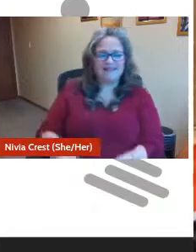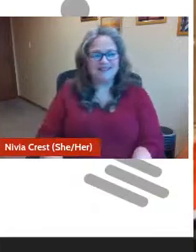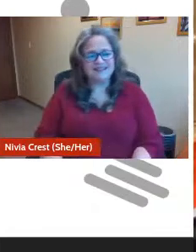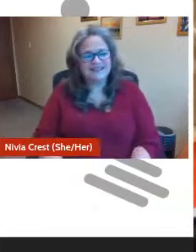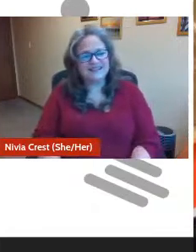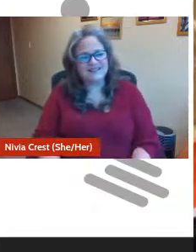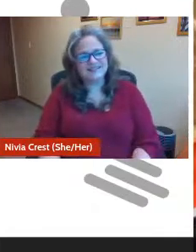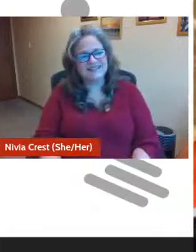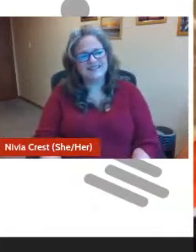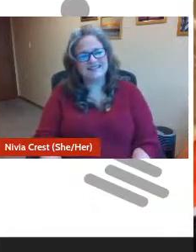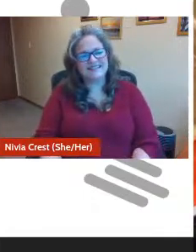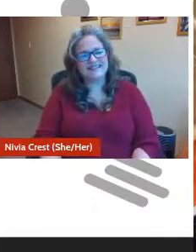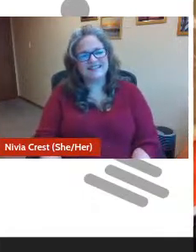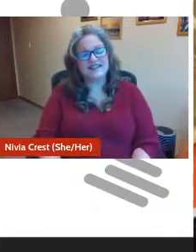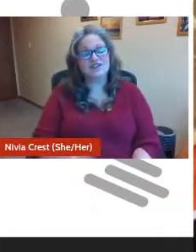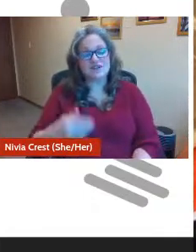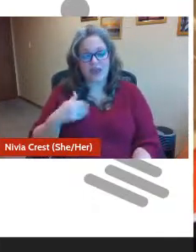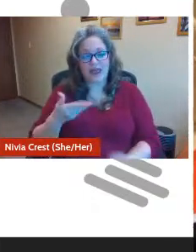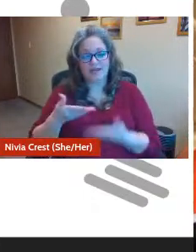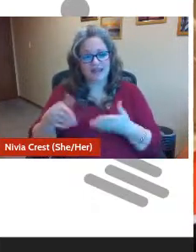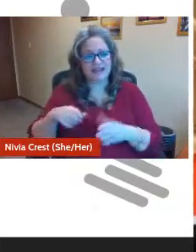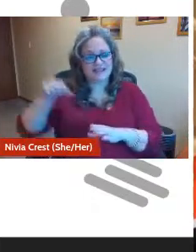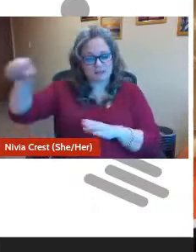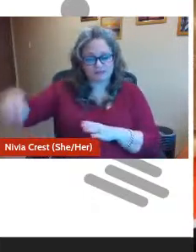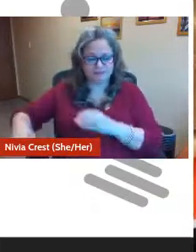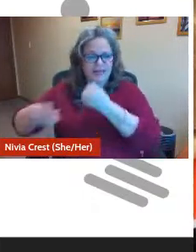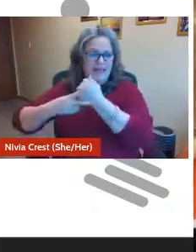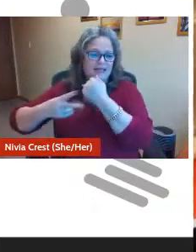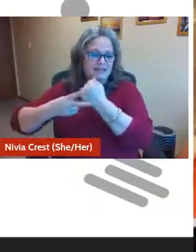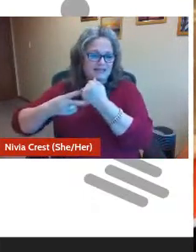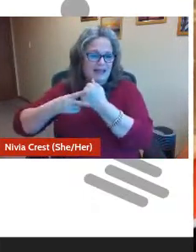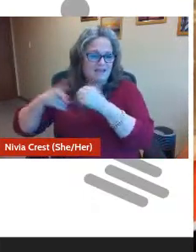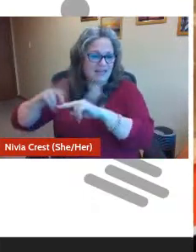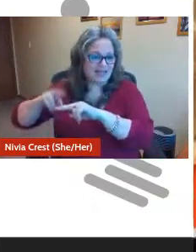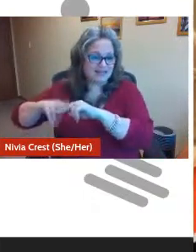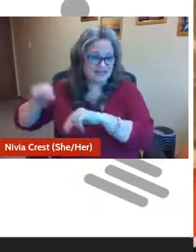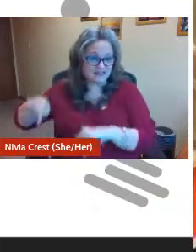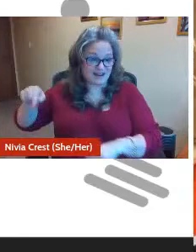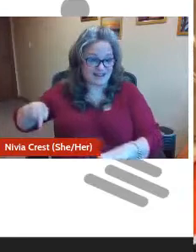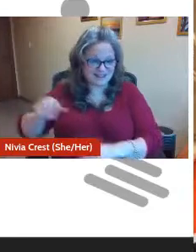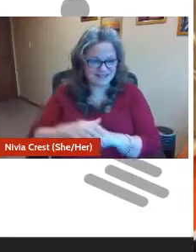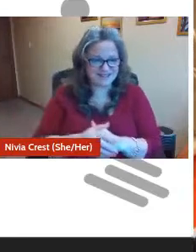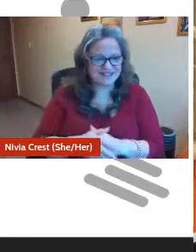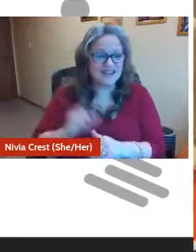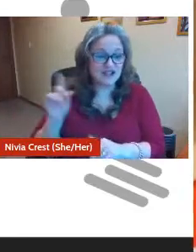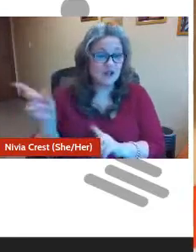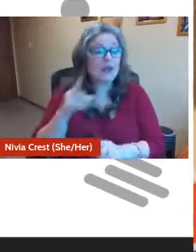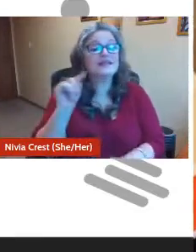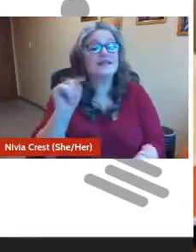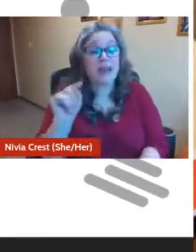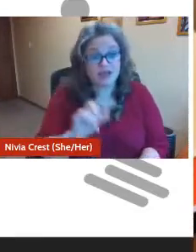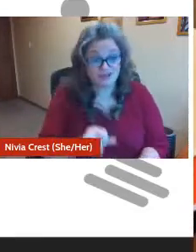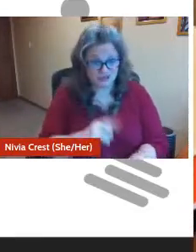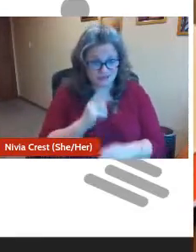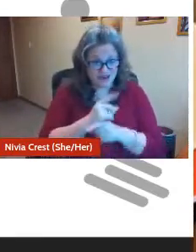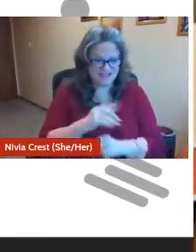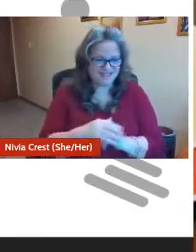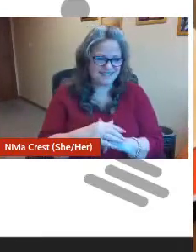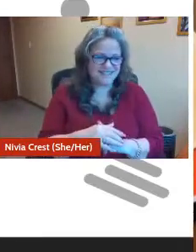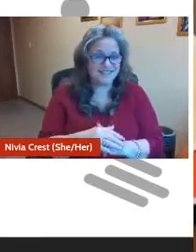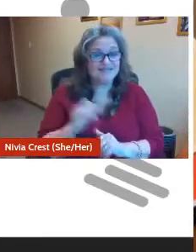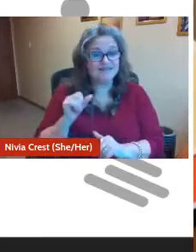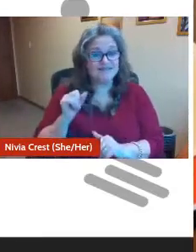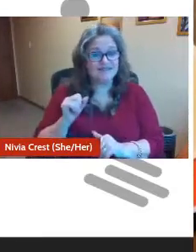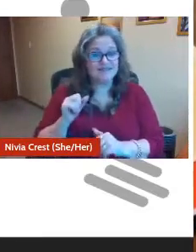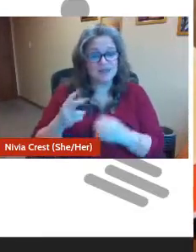stuff and sit it in the seat. Like, mm-hmm. Right there. She went to the bathroom. Yeah. So I had the